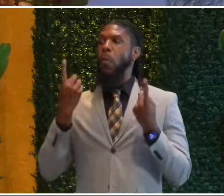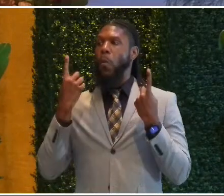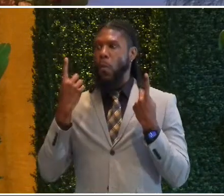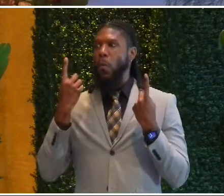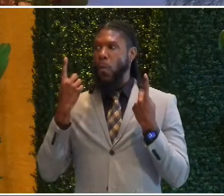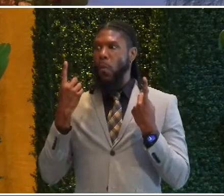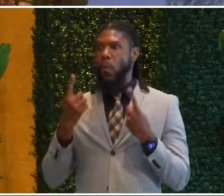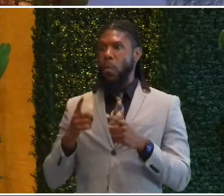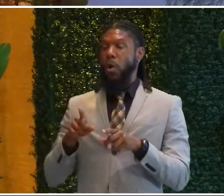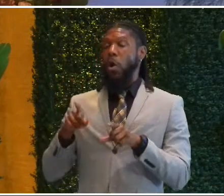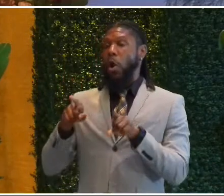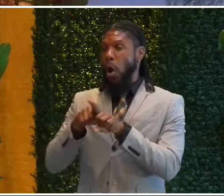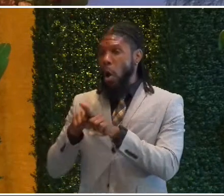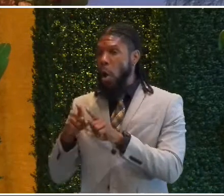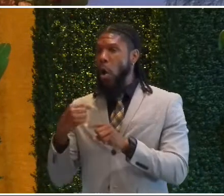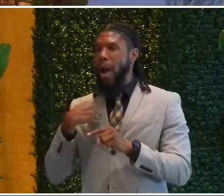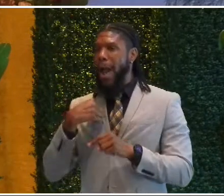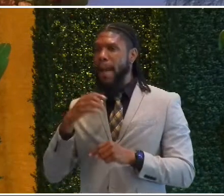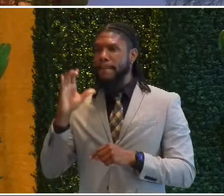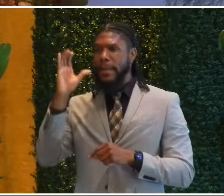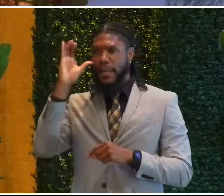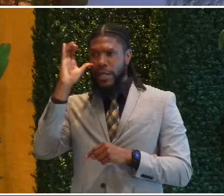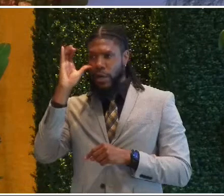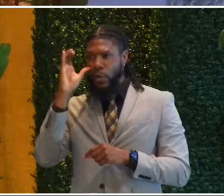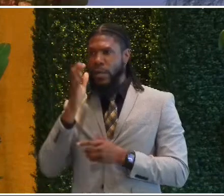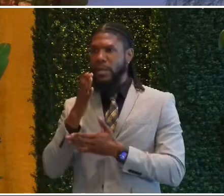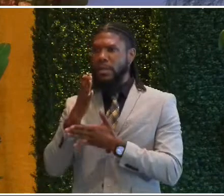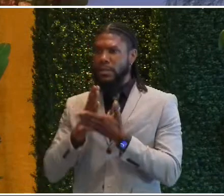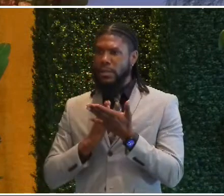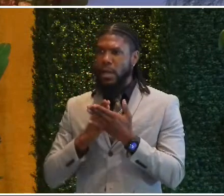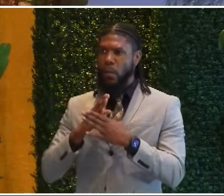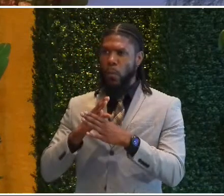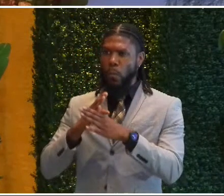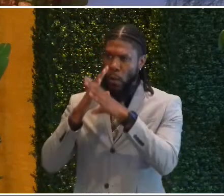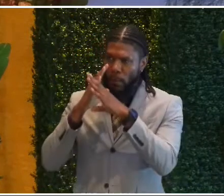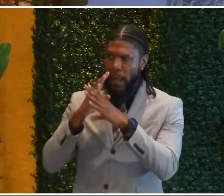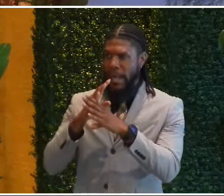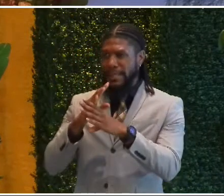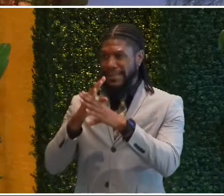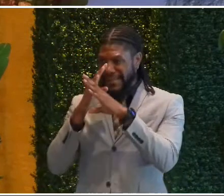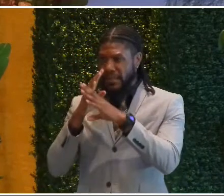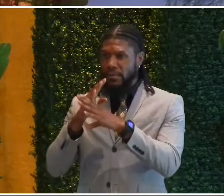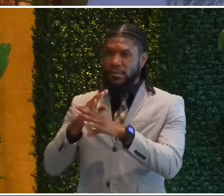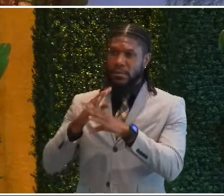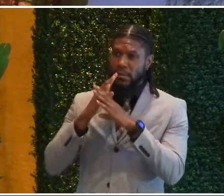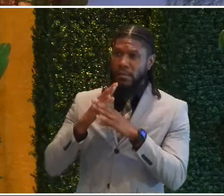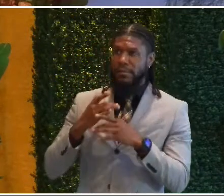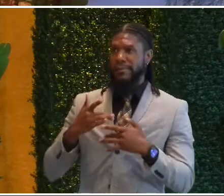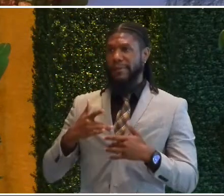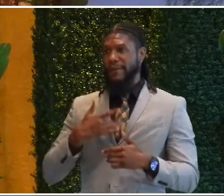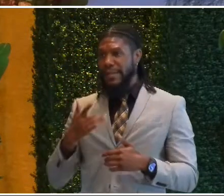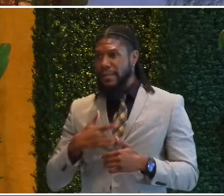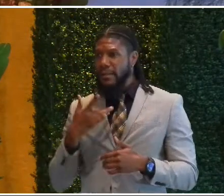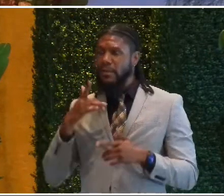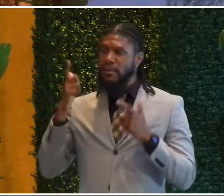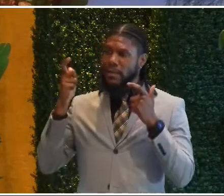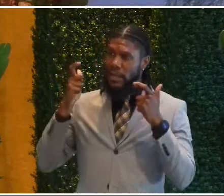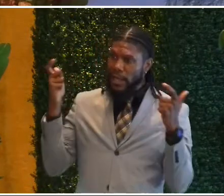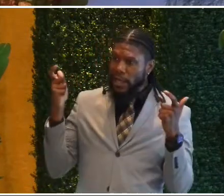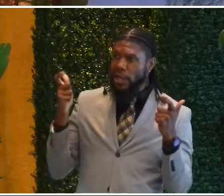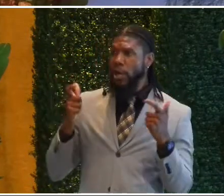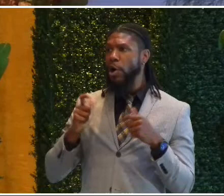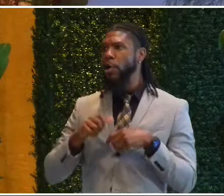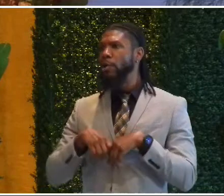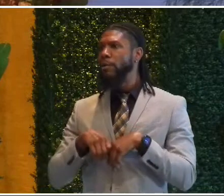I'm hearing these roadblocks, the feelings, the ego, the ableism, capitalism, including